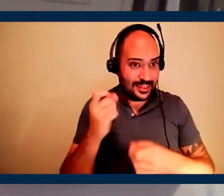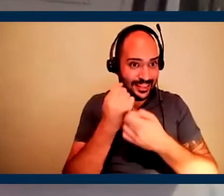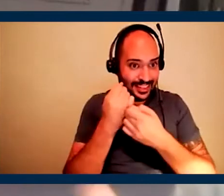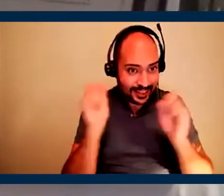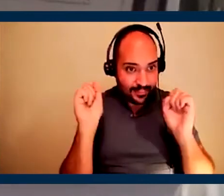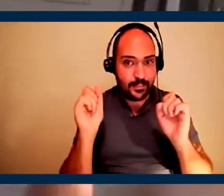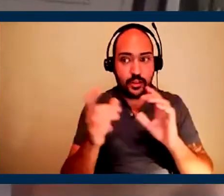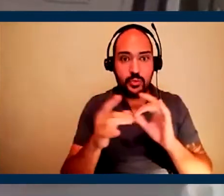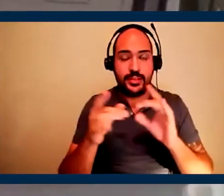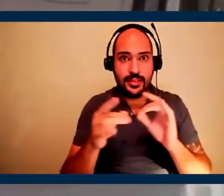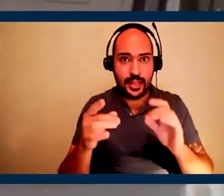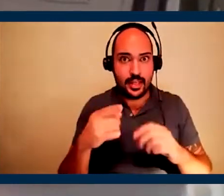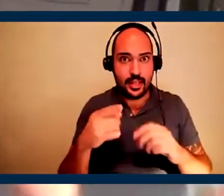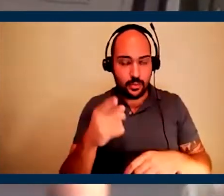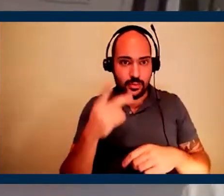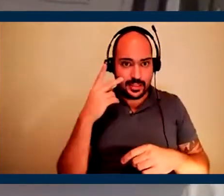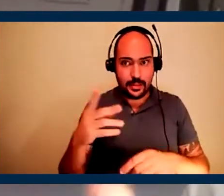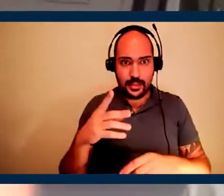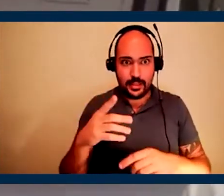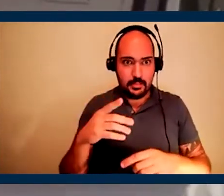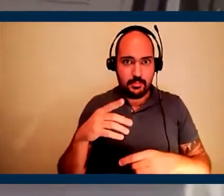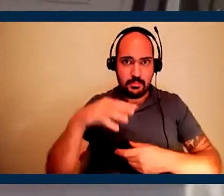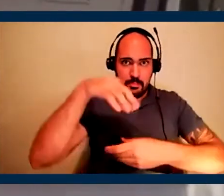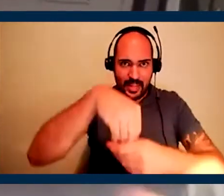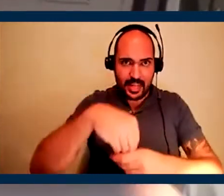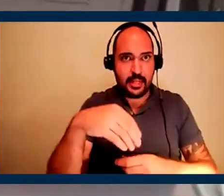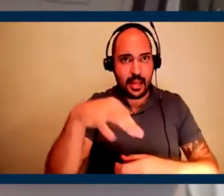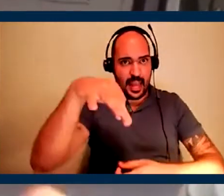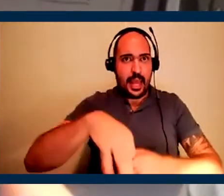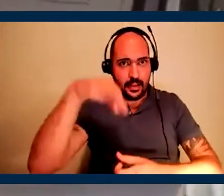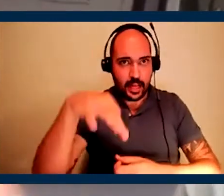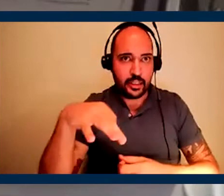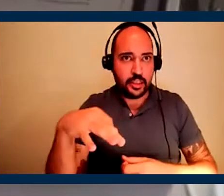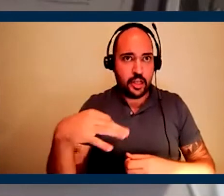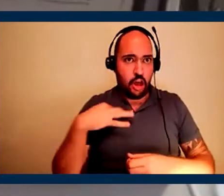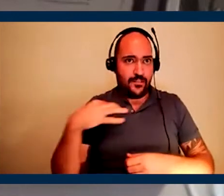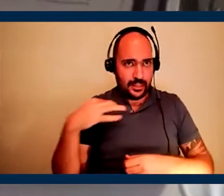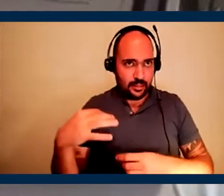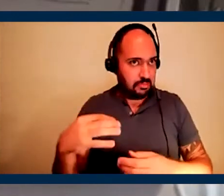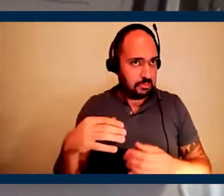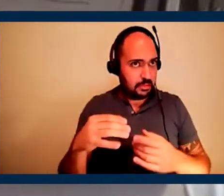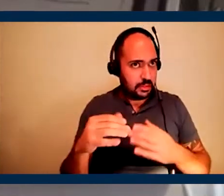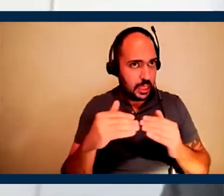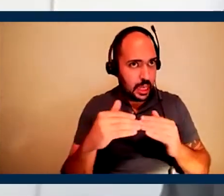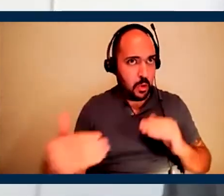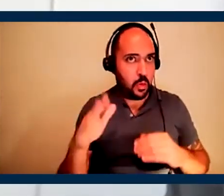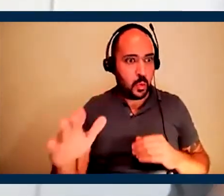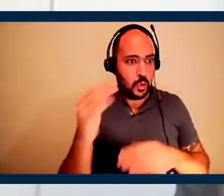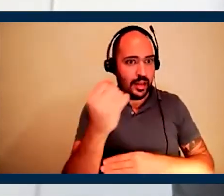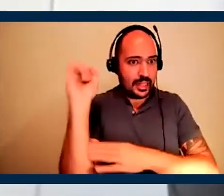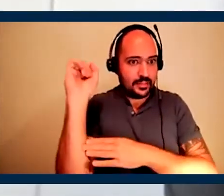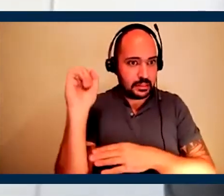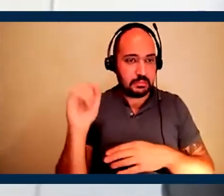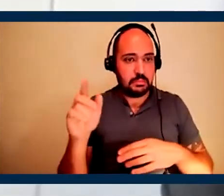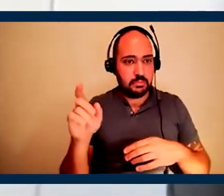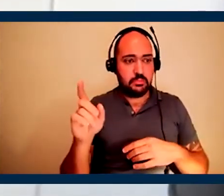see being in office an extension of your activism? And if so, can you say more about that? You know, it's actually